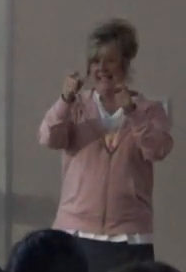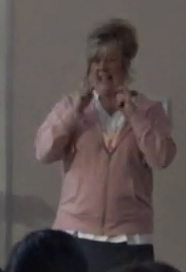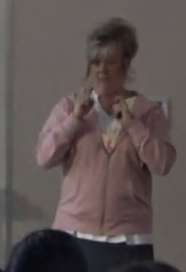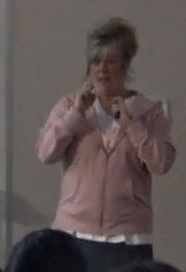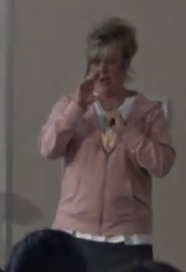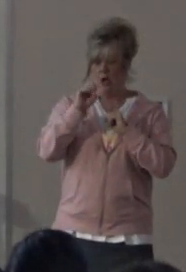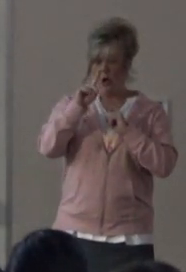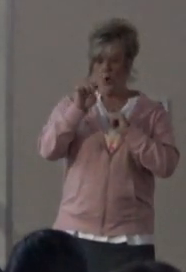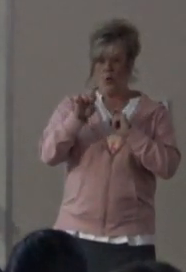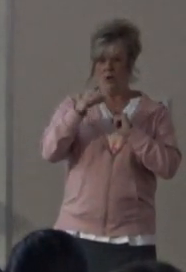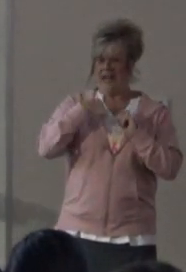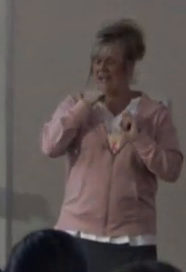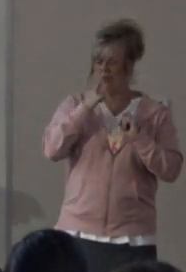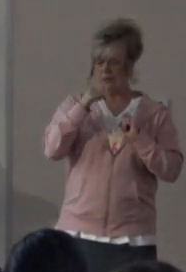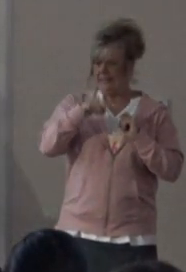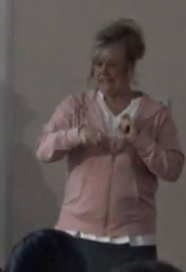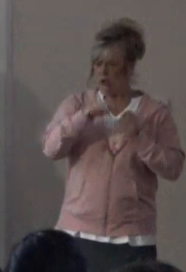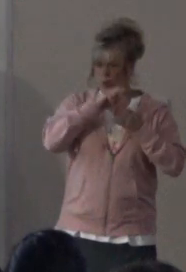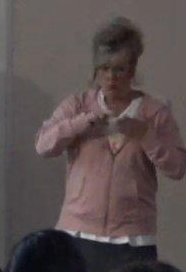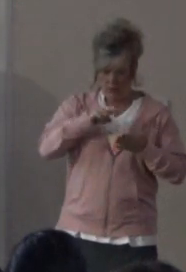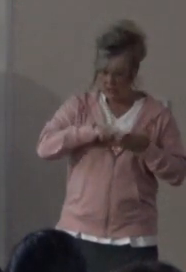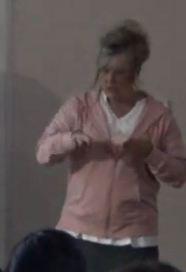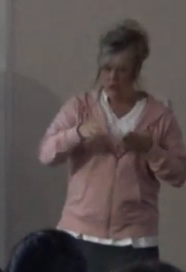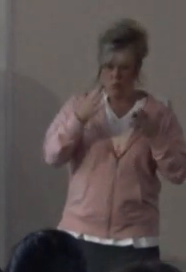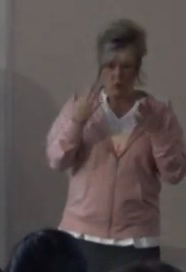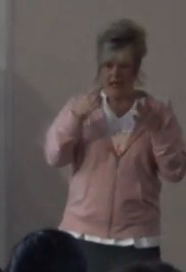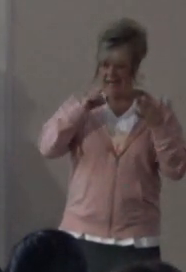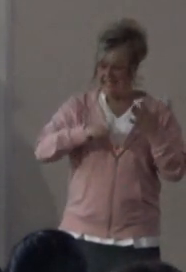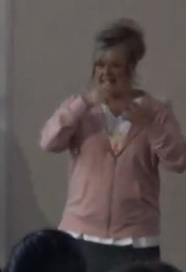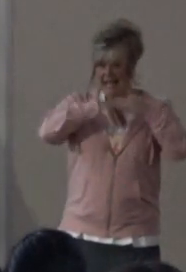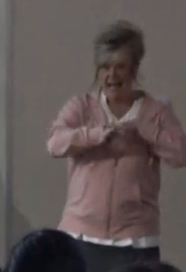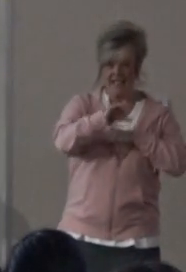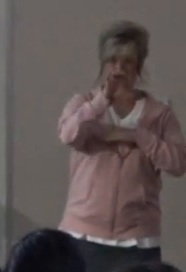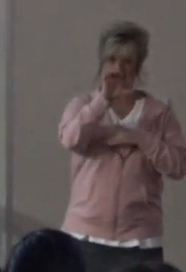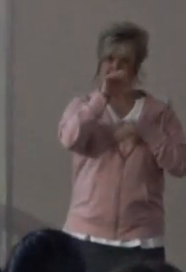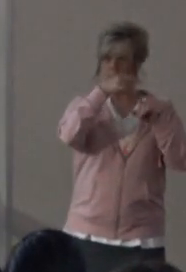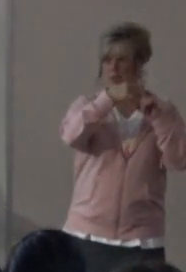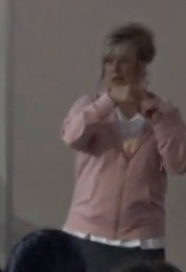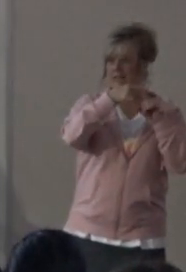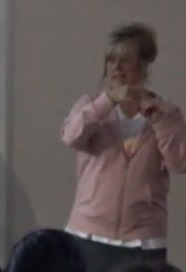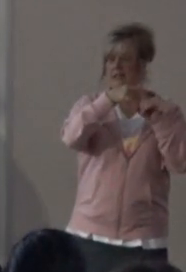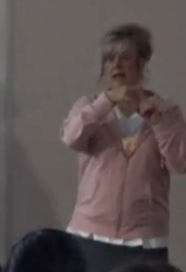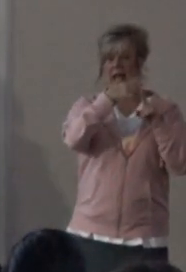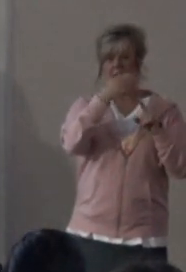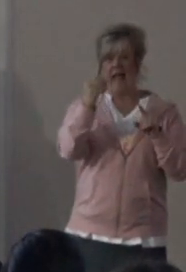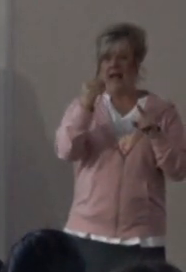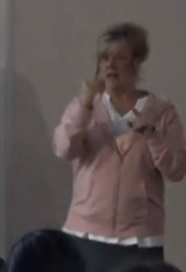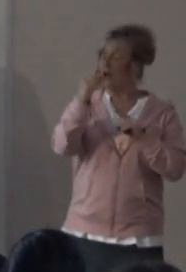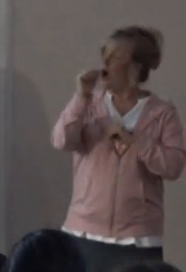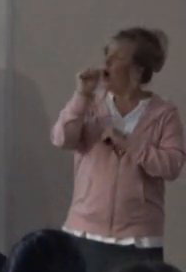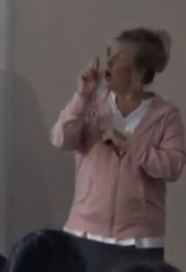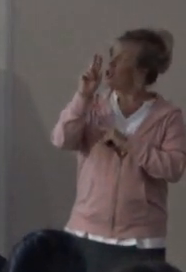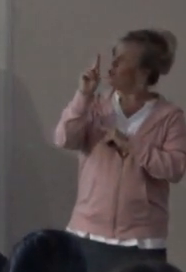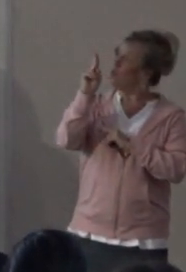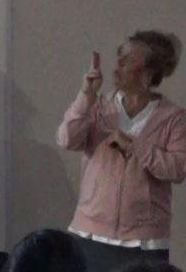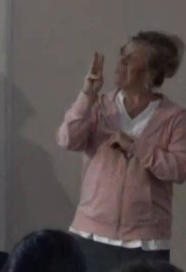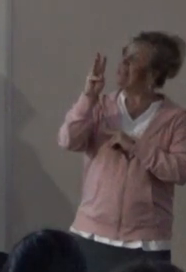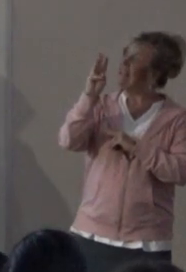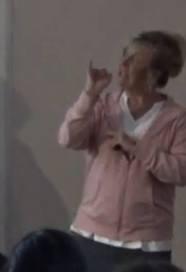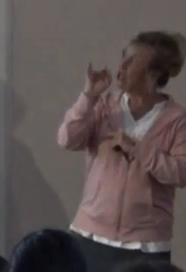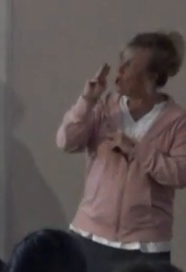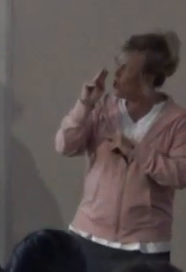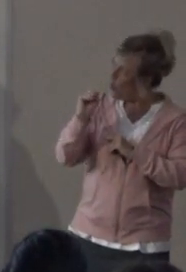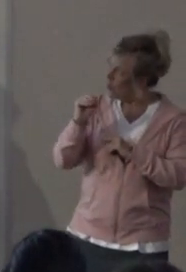to like research how to code and what I needed to put into C++ code and what an Arduino needed, it just gave me this.